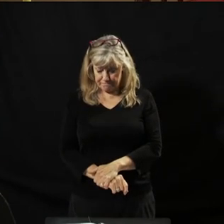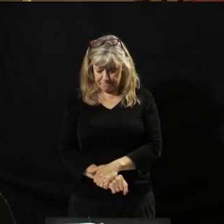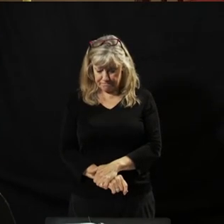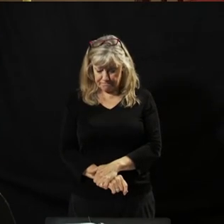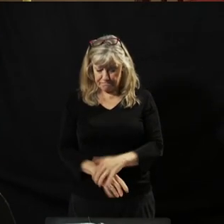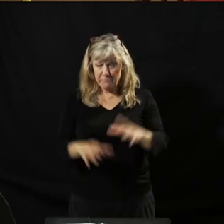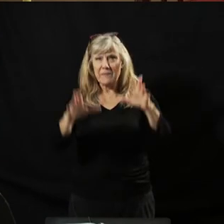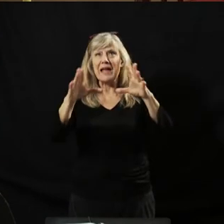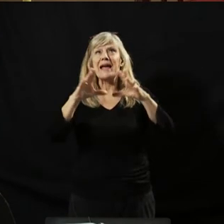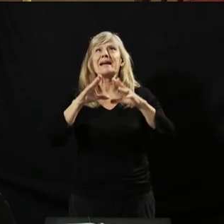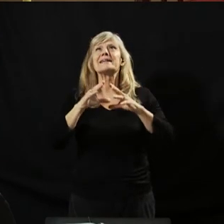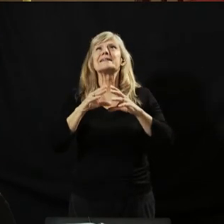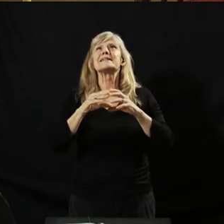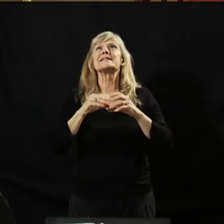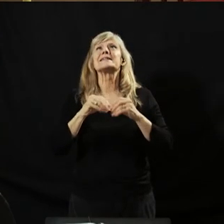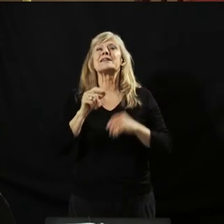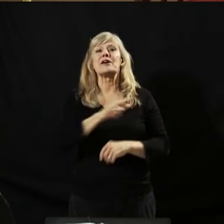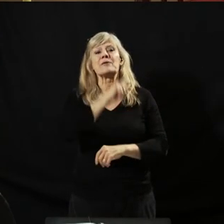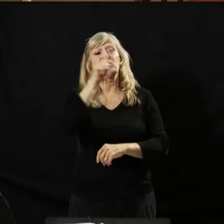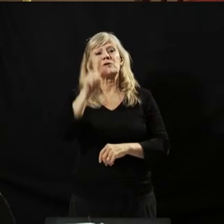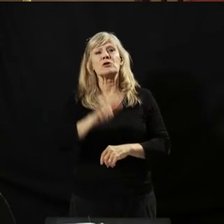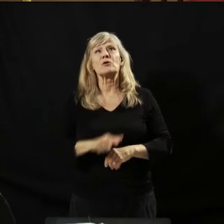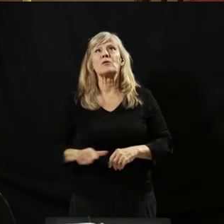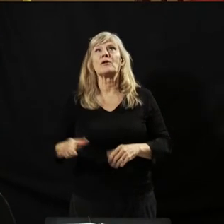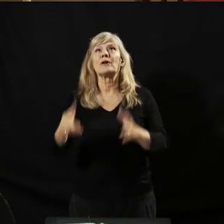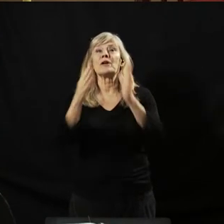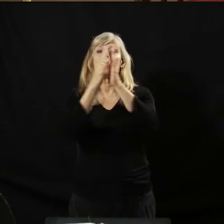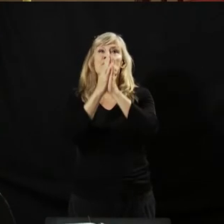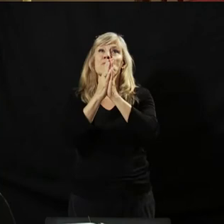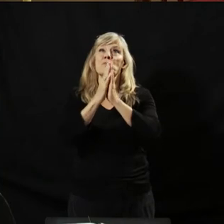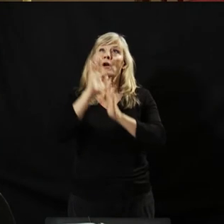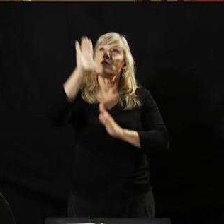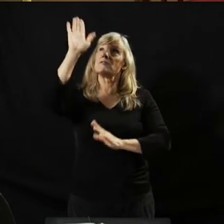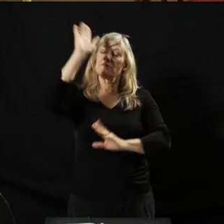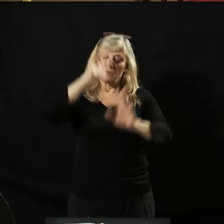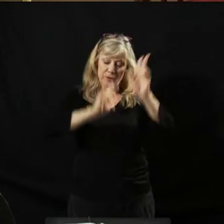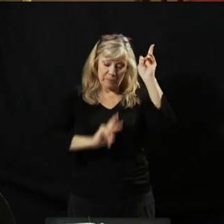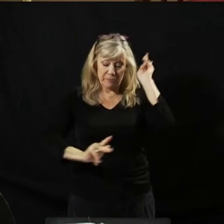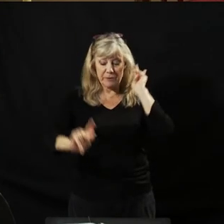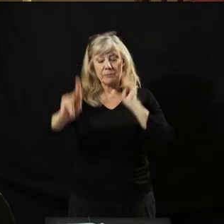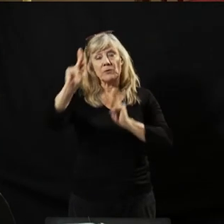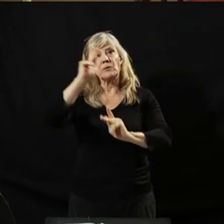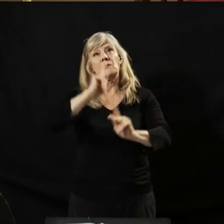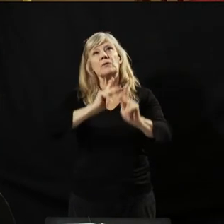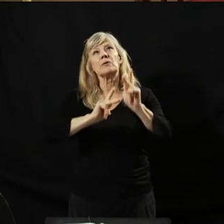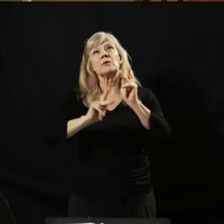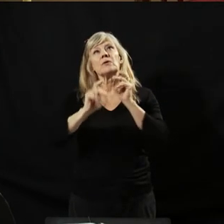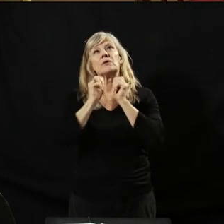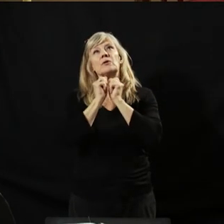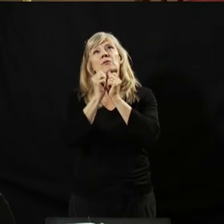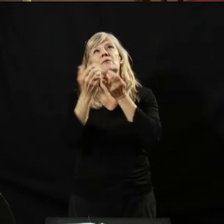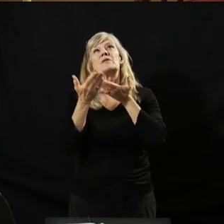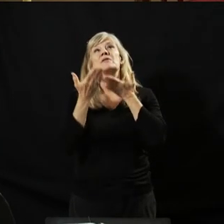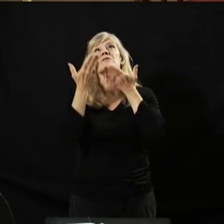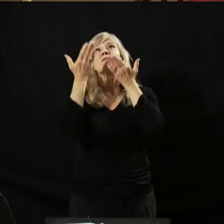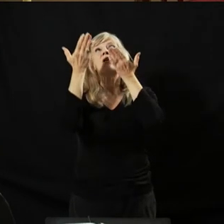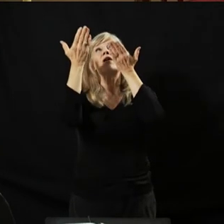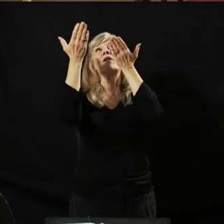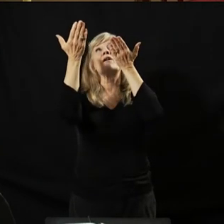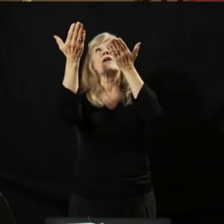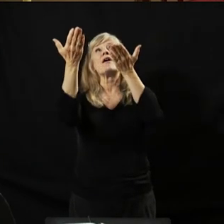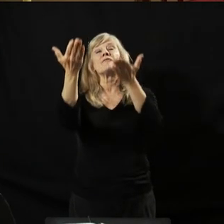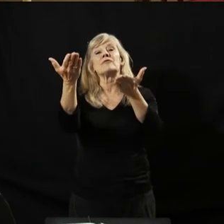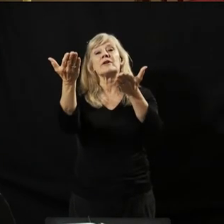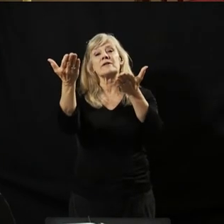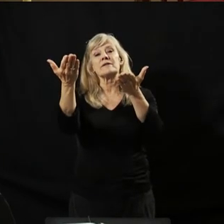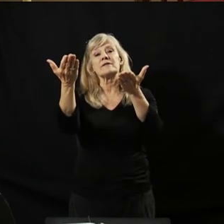Accept, we ask, O Lord, the prayers of your people with the sacrificial offerings, that